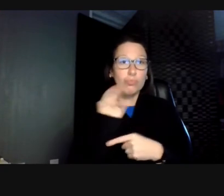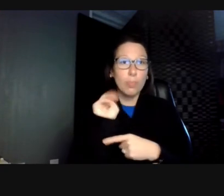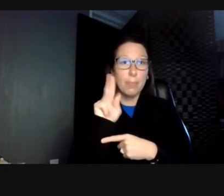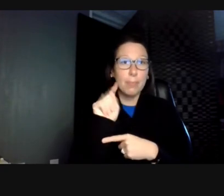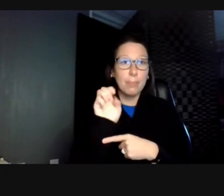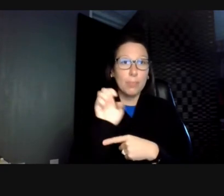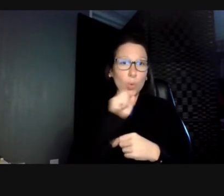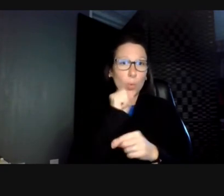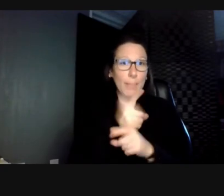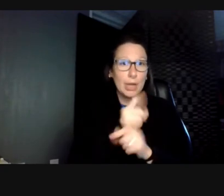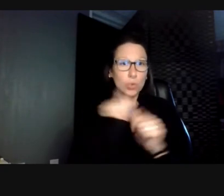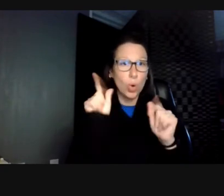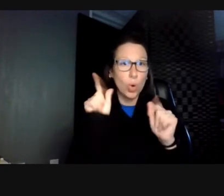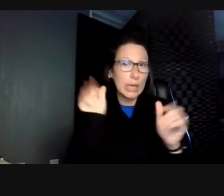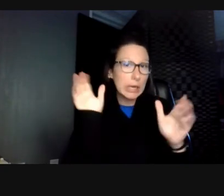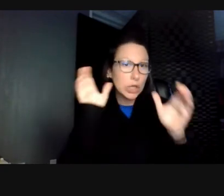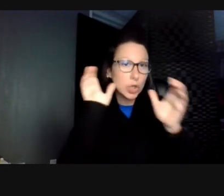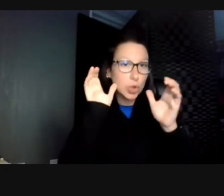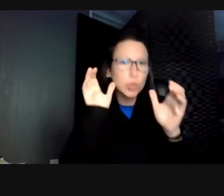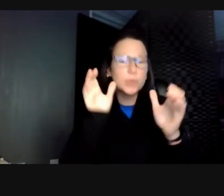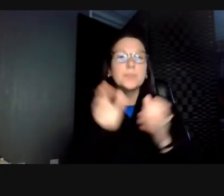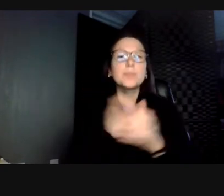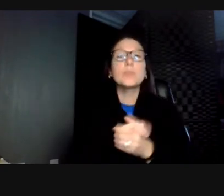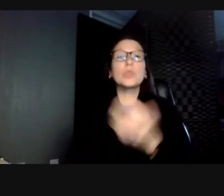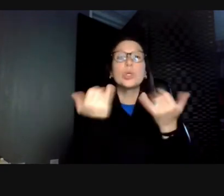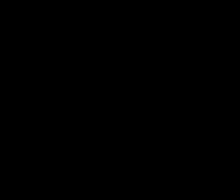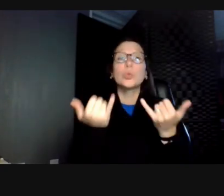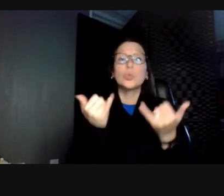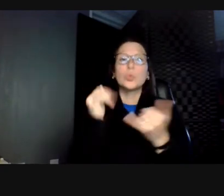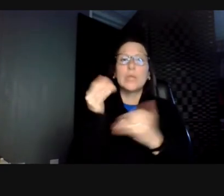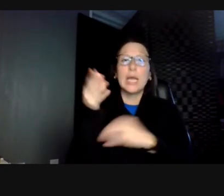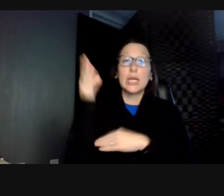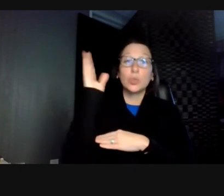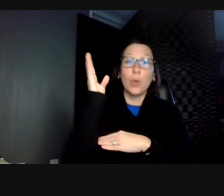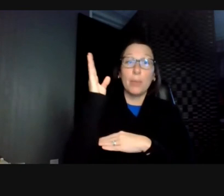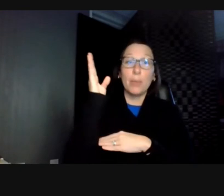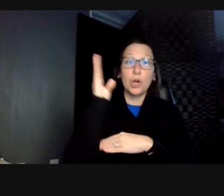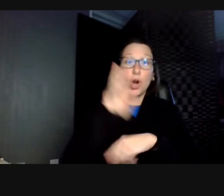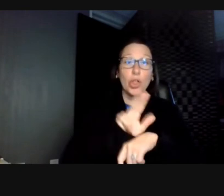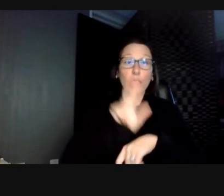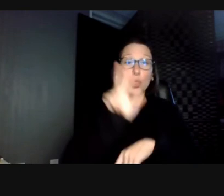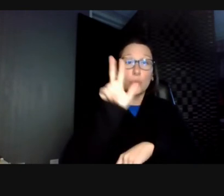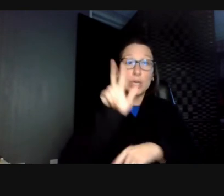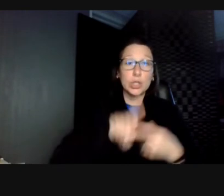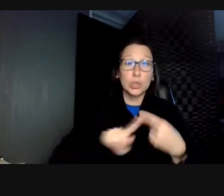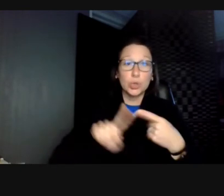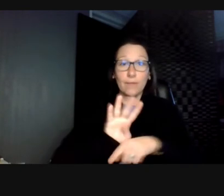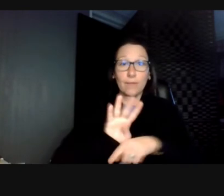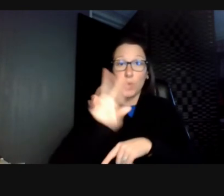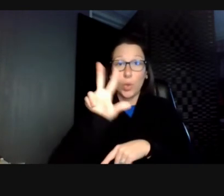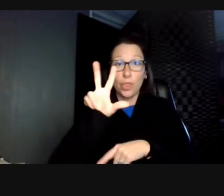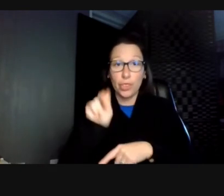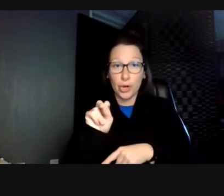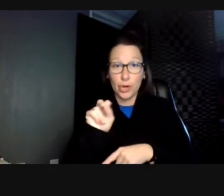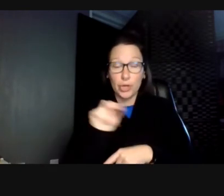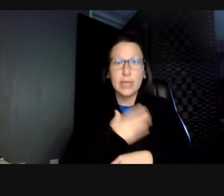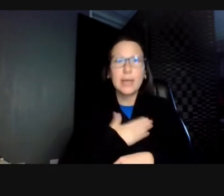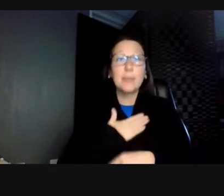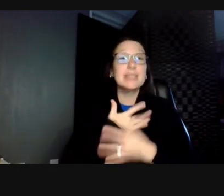Chris Russell. Today's webinar is from 3 p.m. to 4:30 p.m. Please feel free